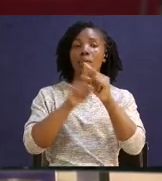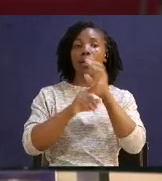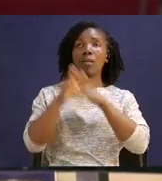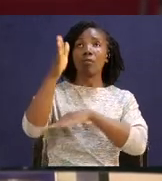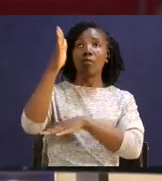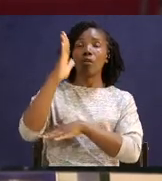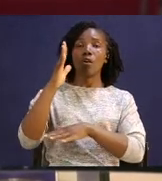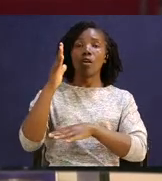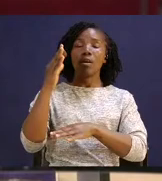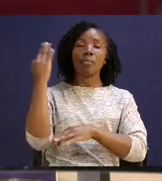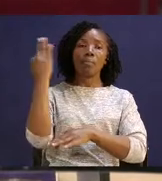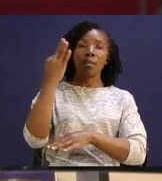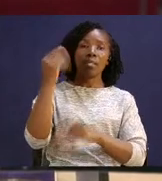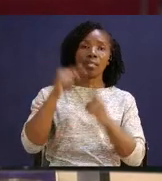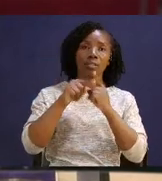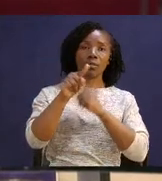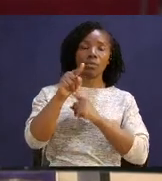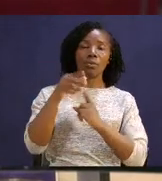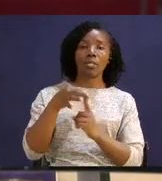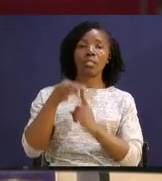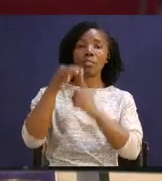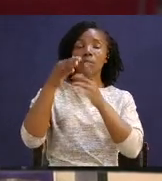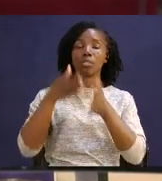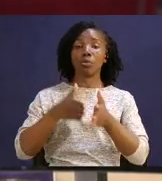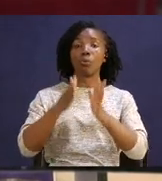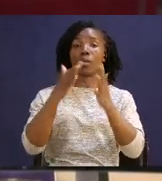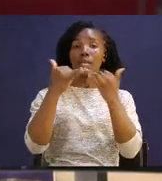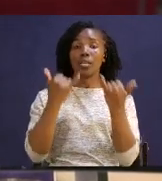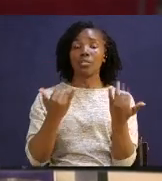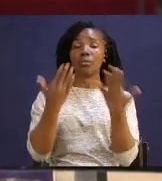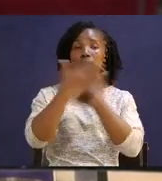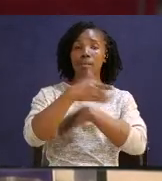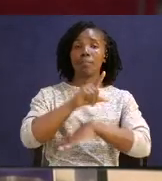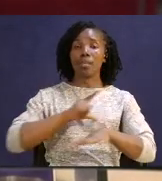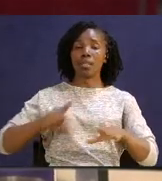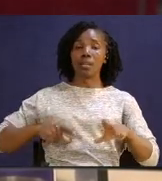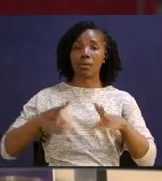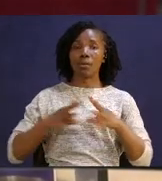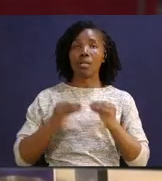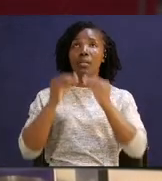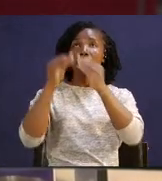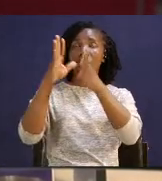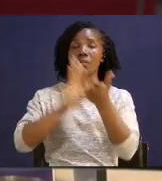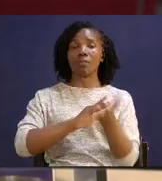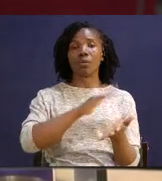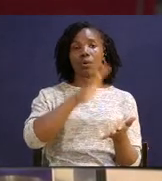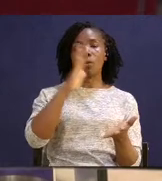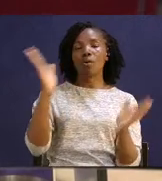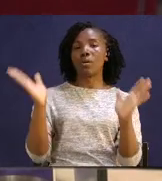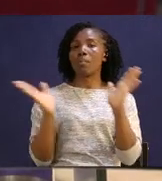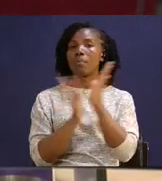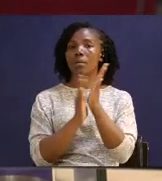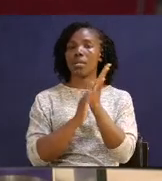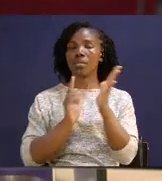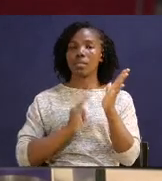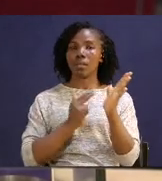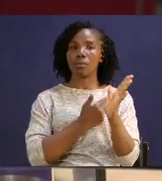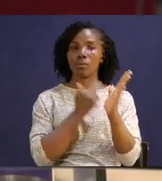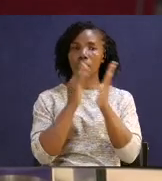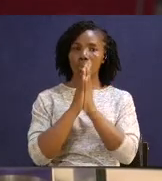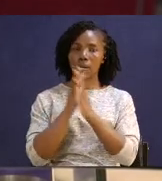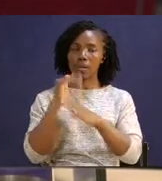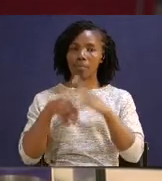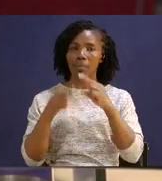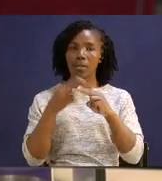very special way tonight. And may God receive the glory and the praise. Because we have prayed in